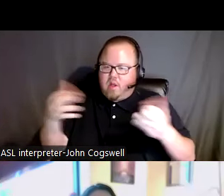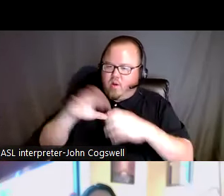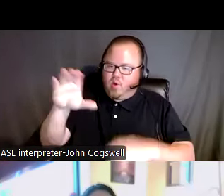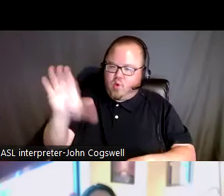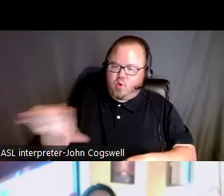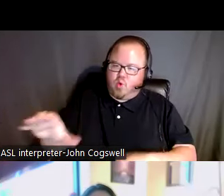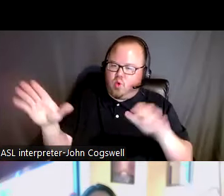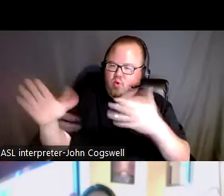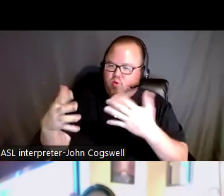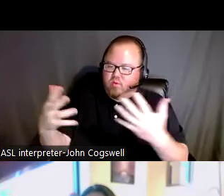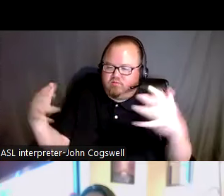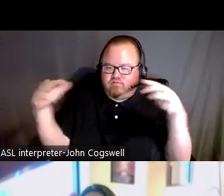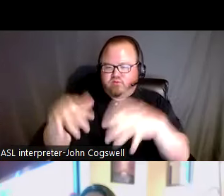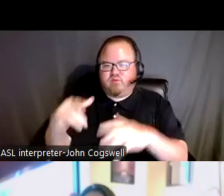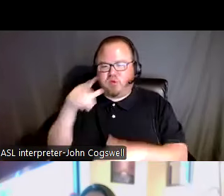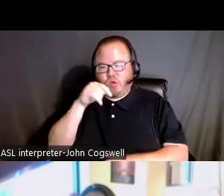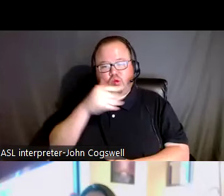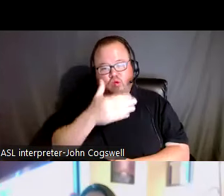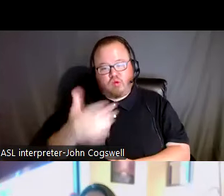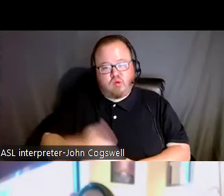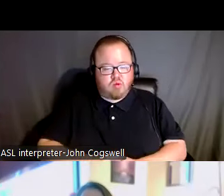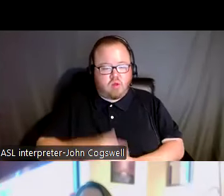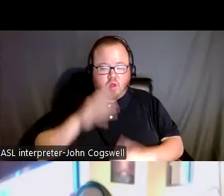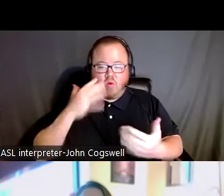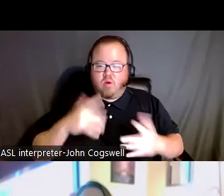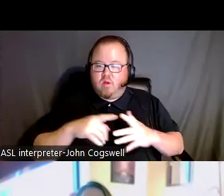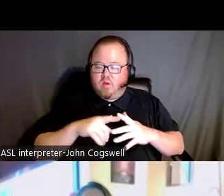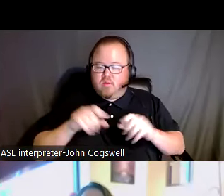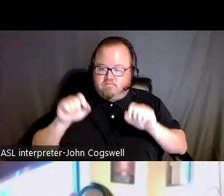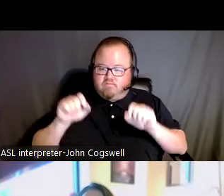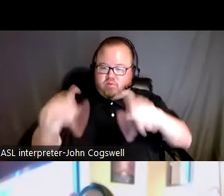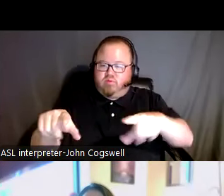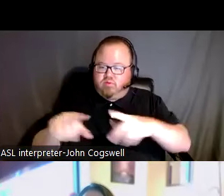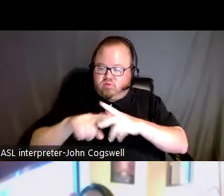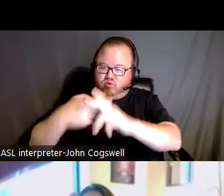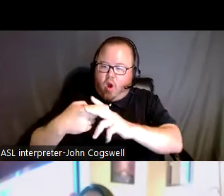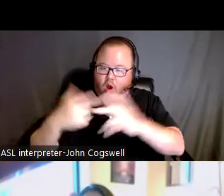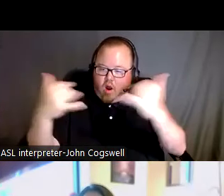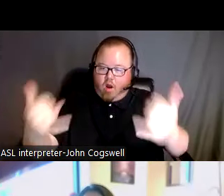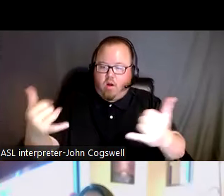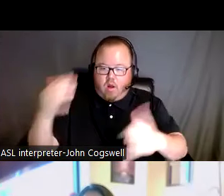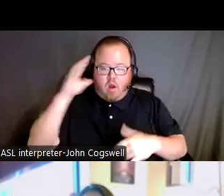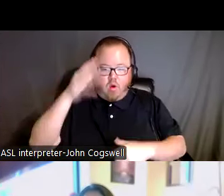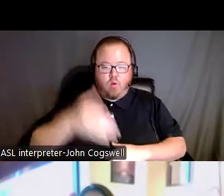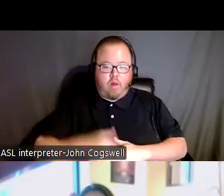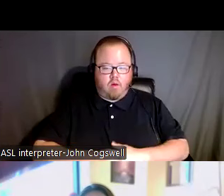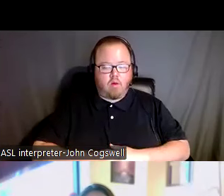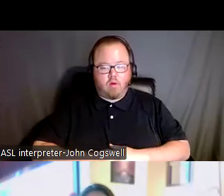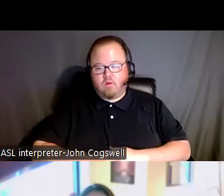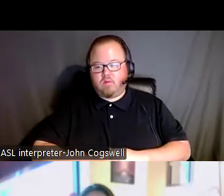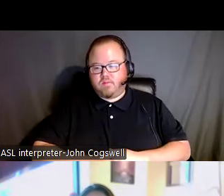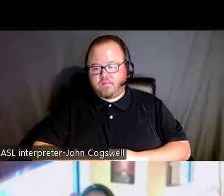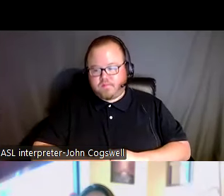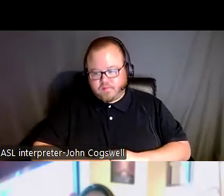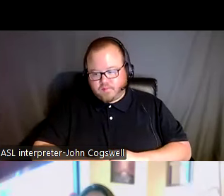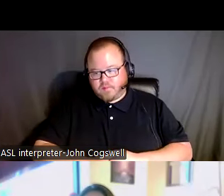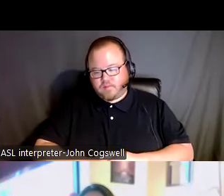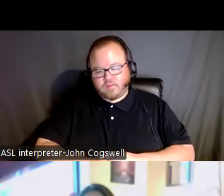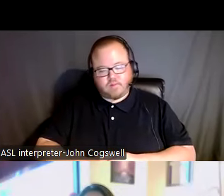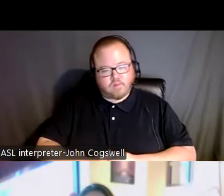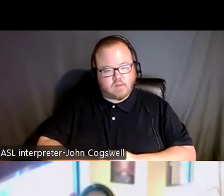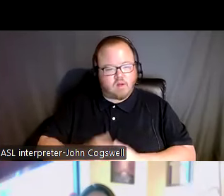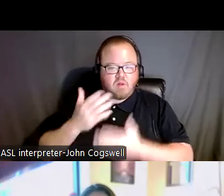today. So I'm going to go ahead and I will launch a poll so we can find out